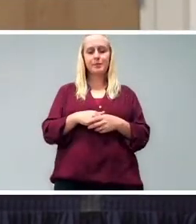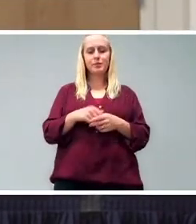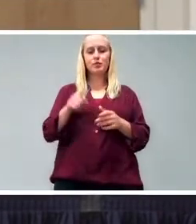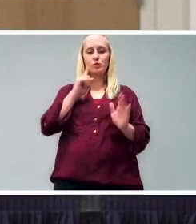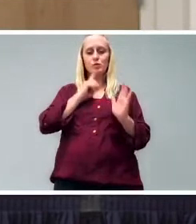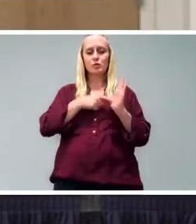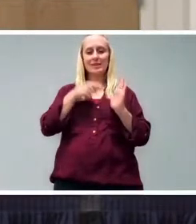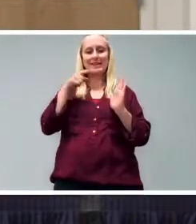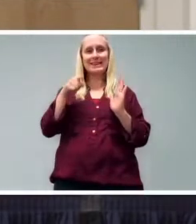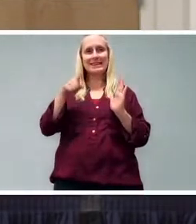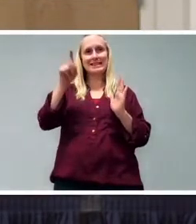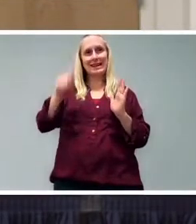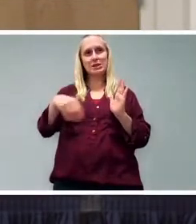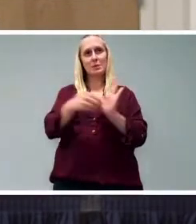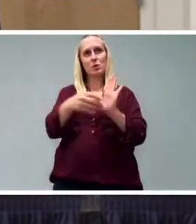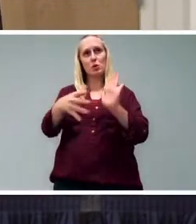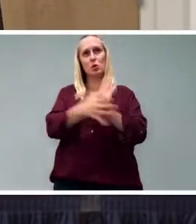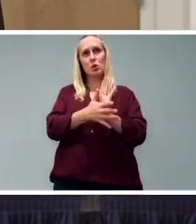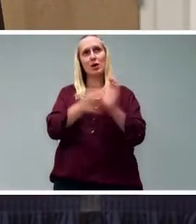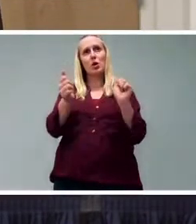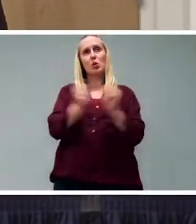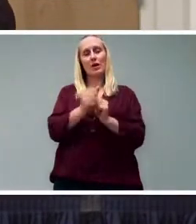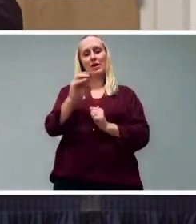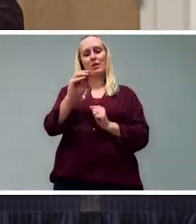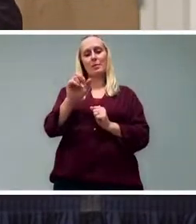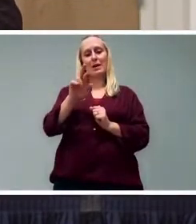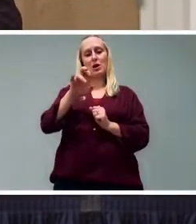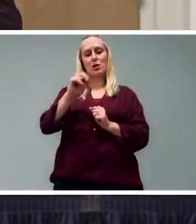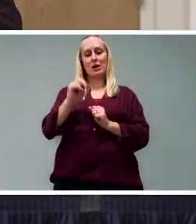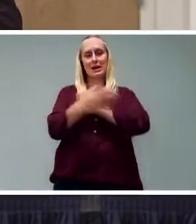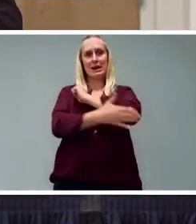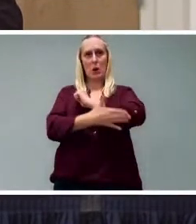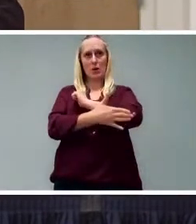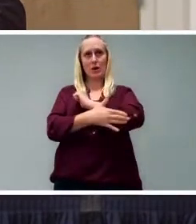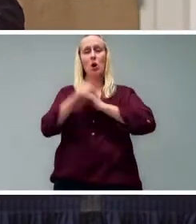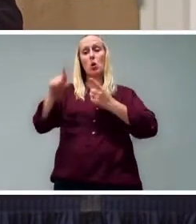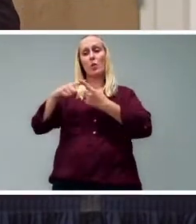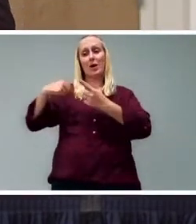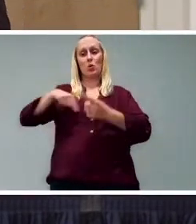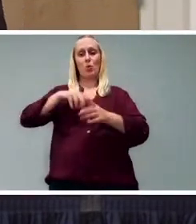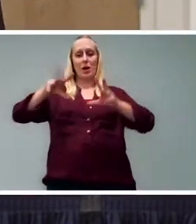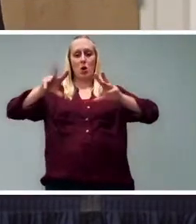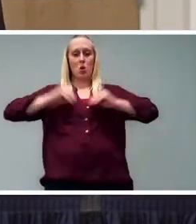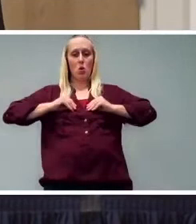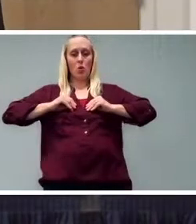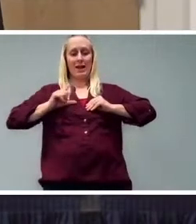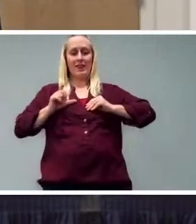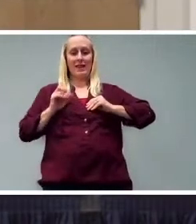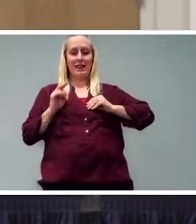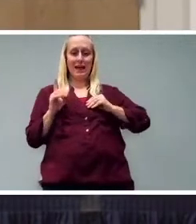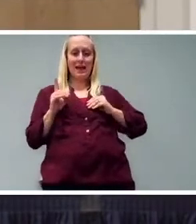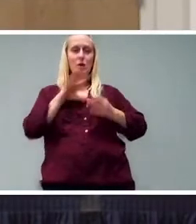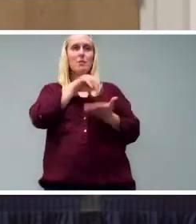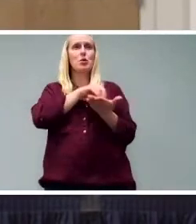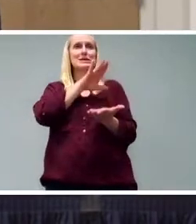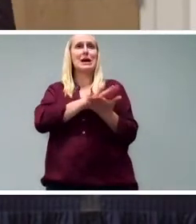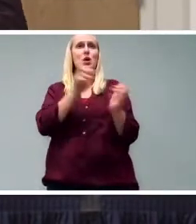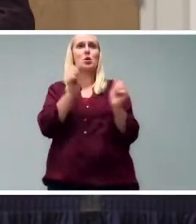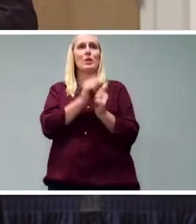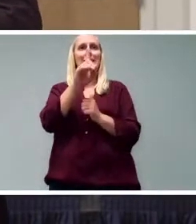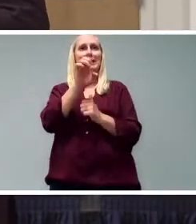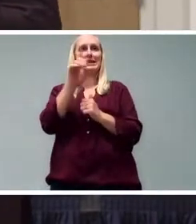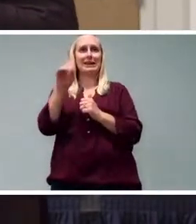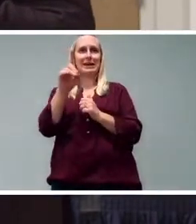to be recorded with Marion County, right? So once we own the land, it will be part of the deed, right? It'll be part of the legal